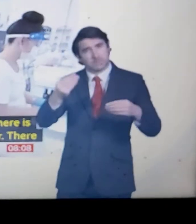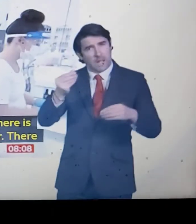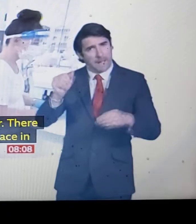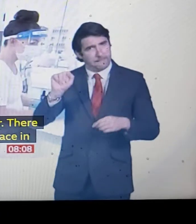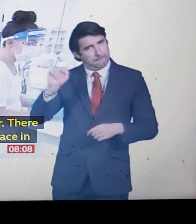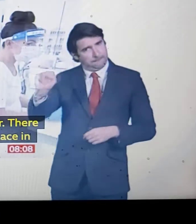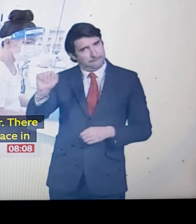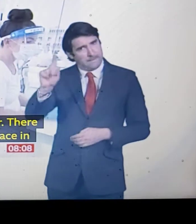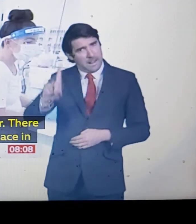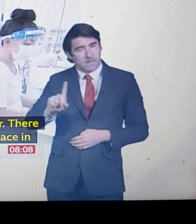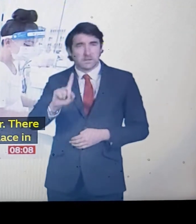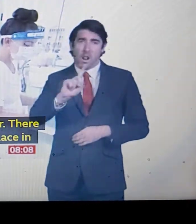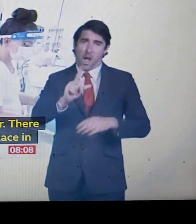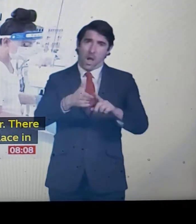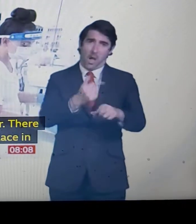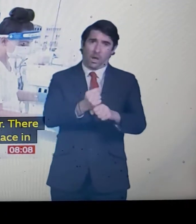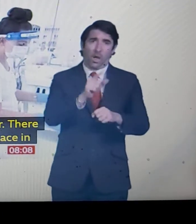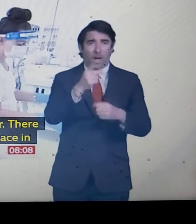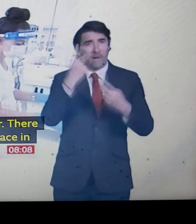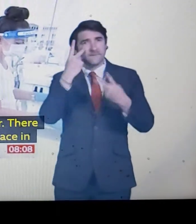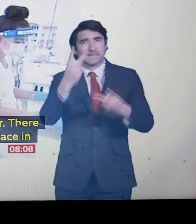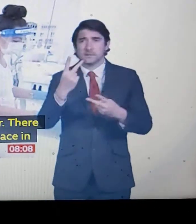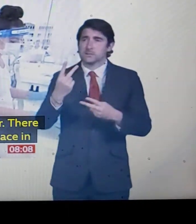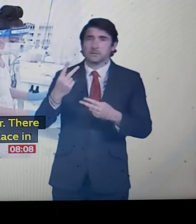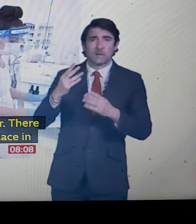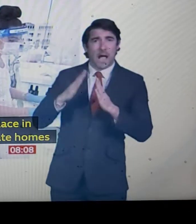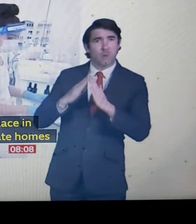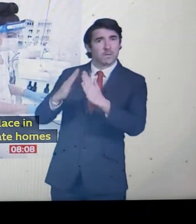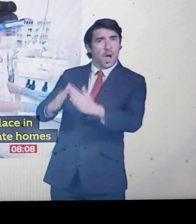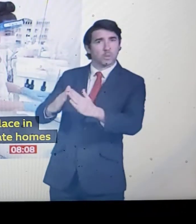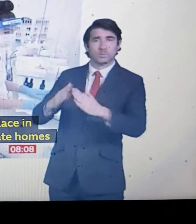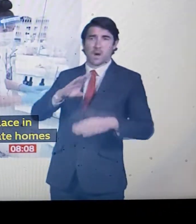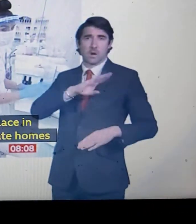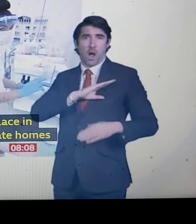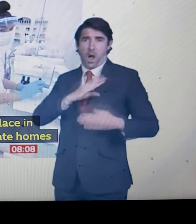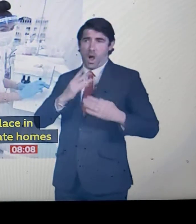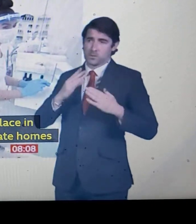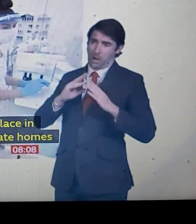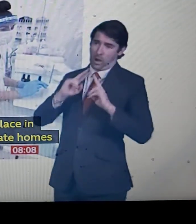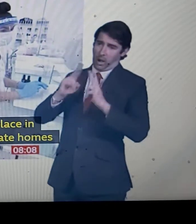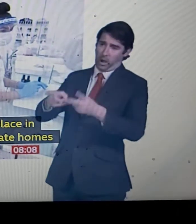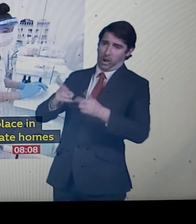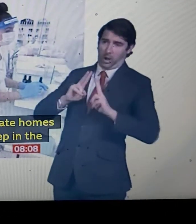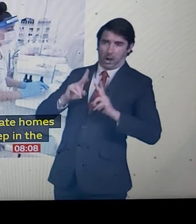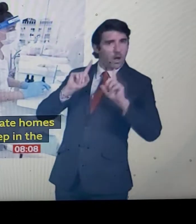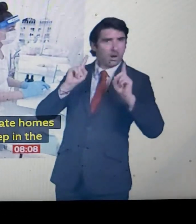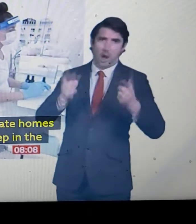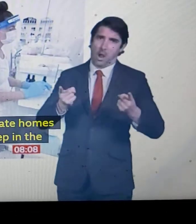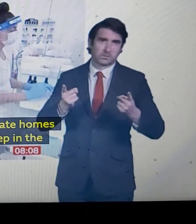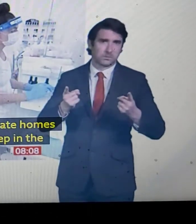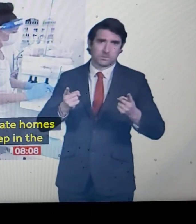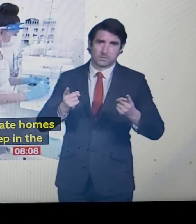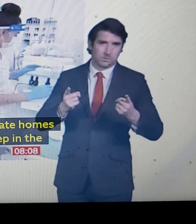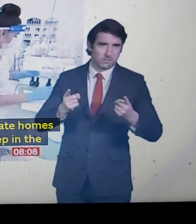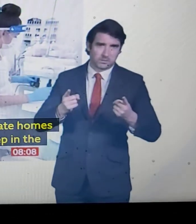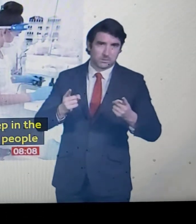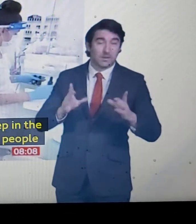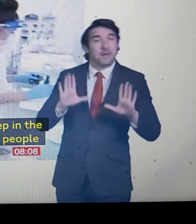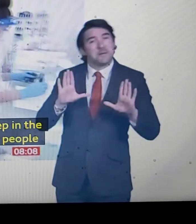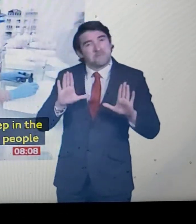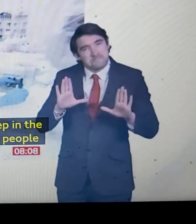Health Secretary Matt Hancock has said the expansion of testing in the community will give the government a better understanding of where the virus is spreading. So to be